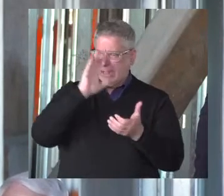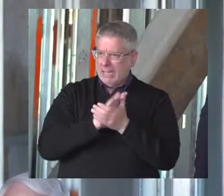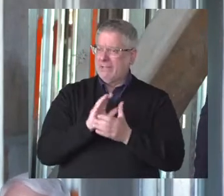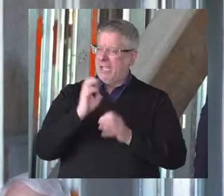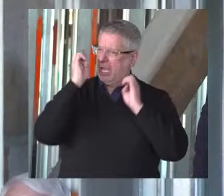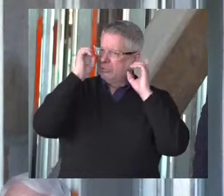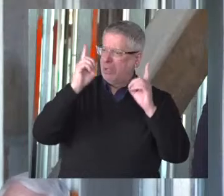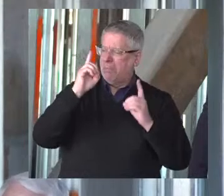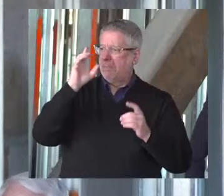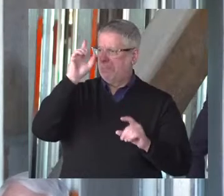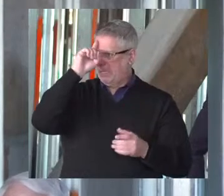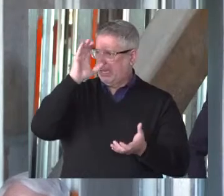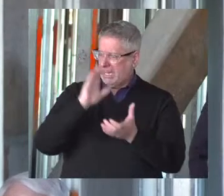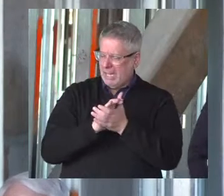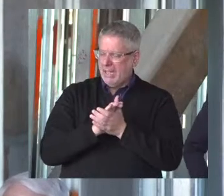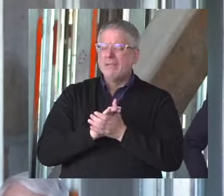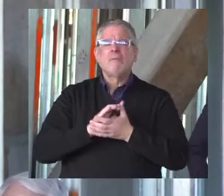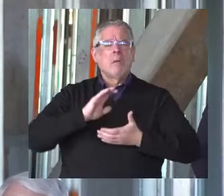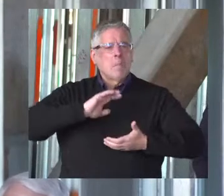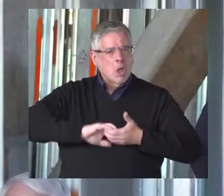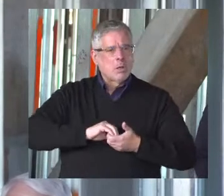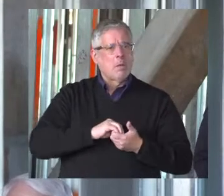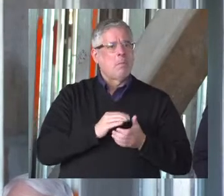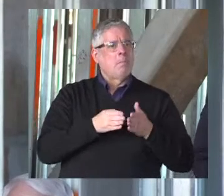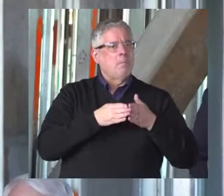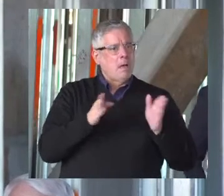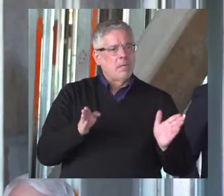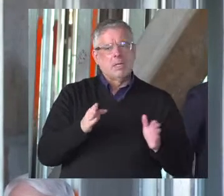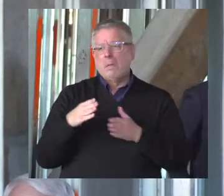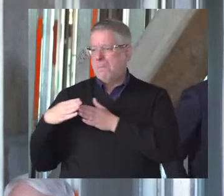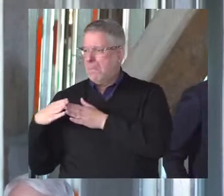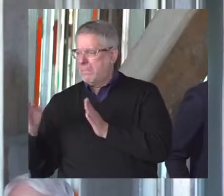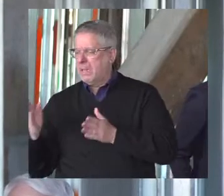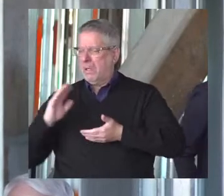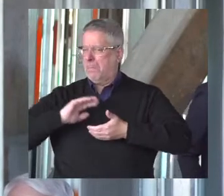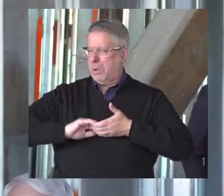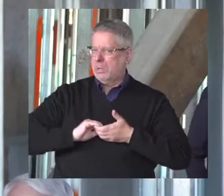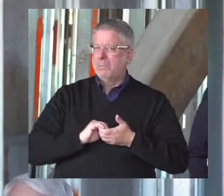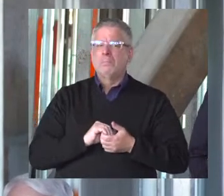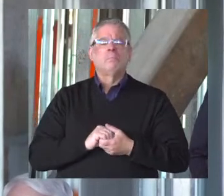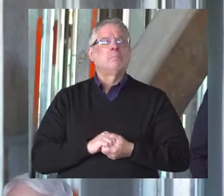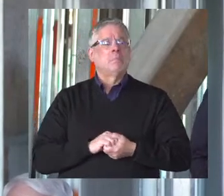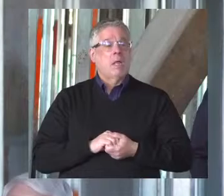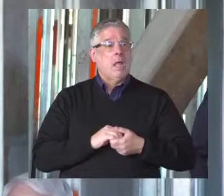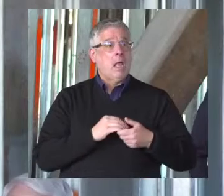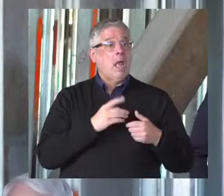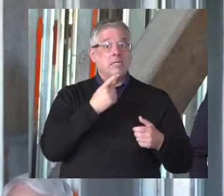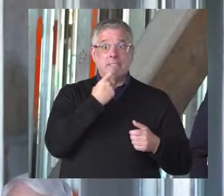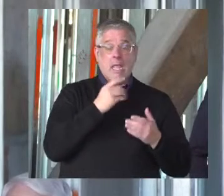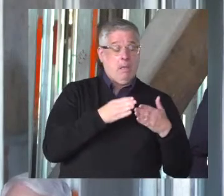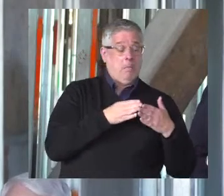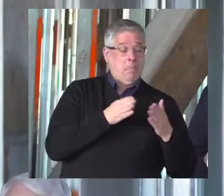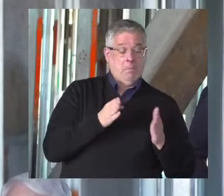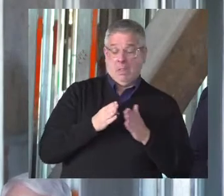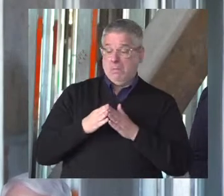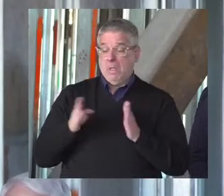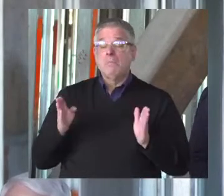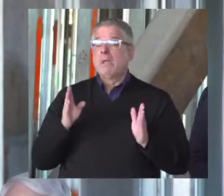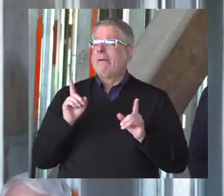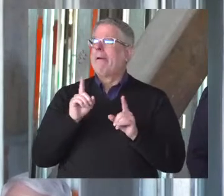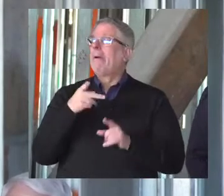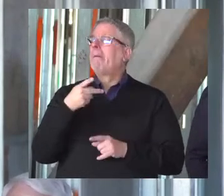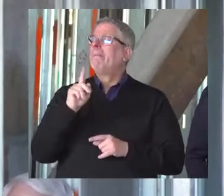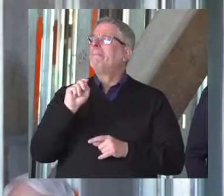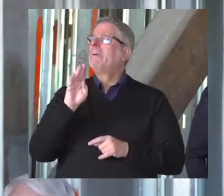in partnerships, not just public-private partnerships, but public-public partnerships. And I say public-public partnerships because that's